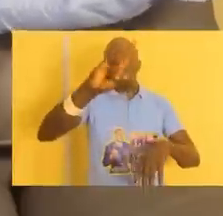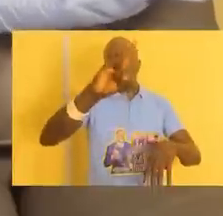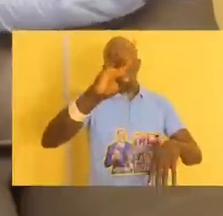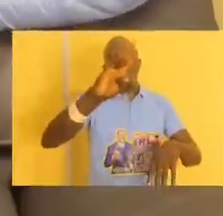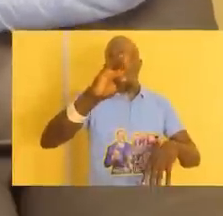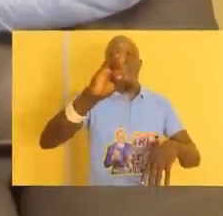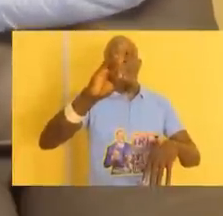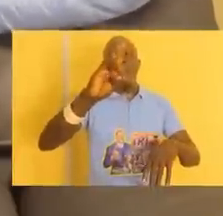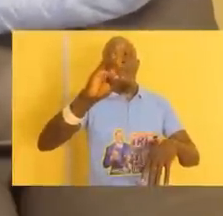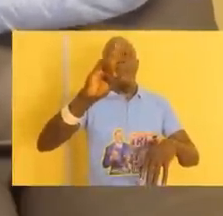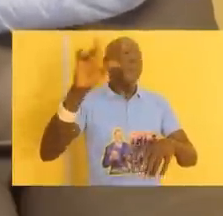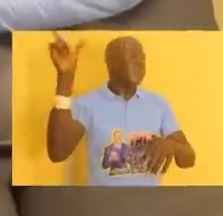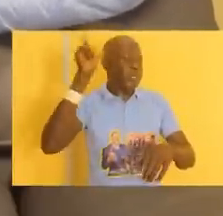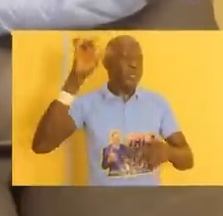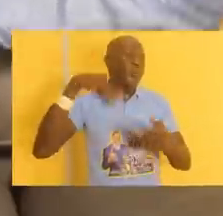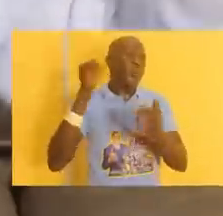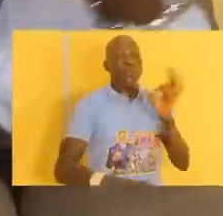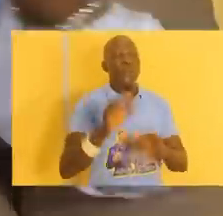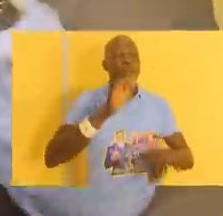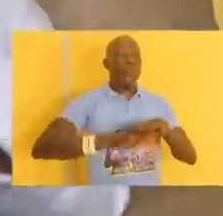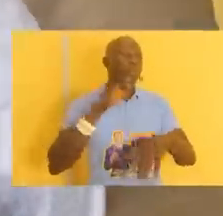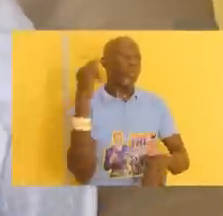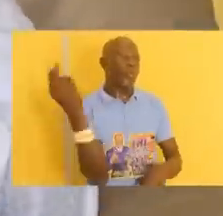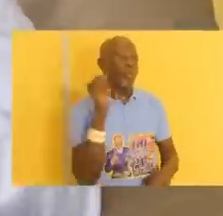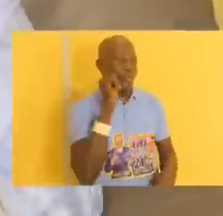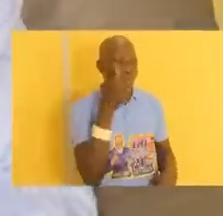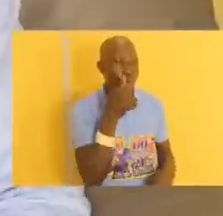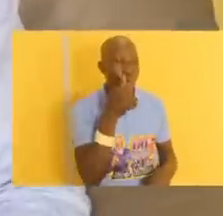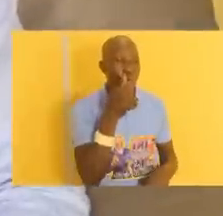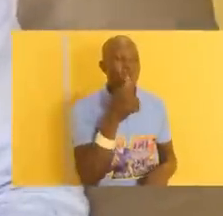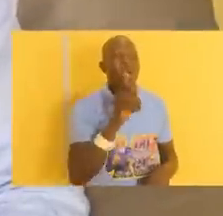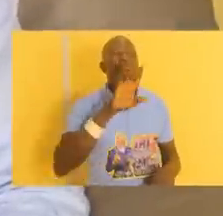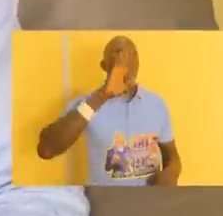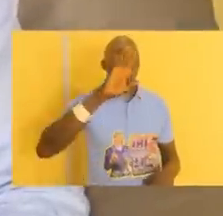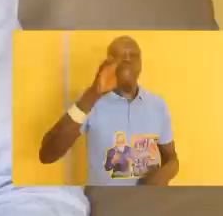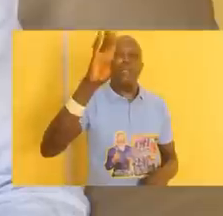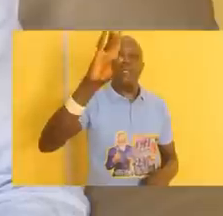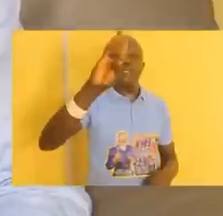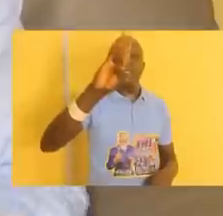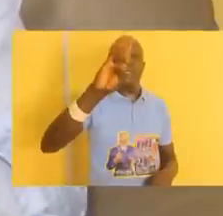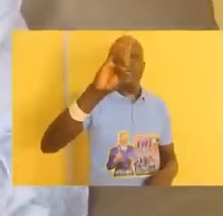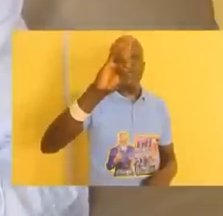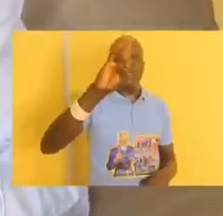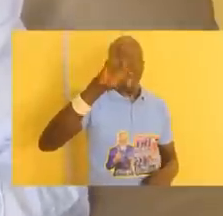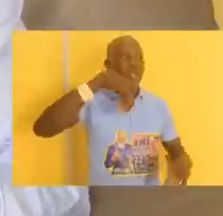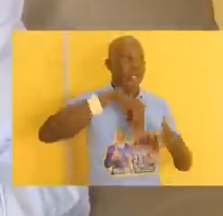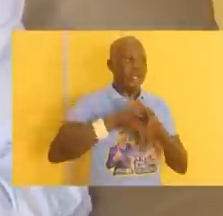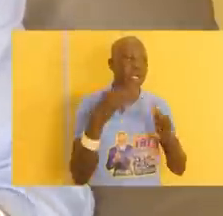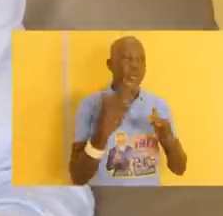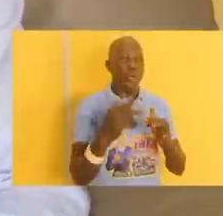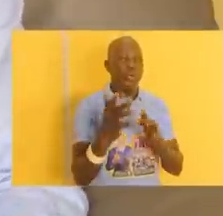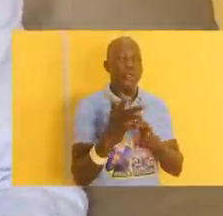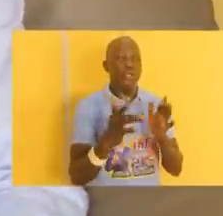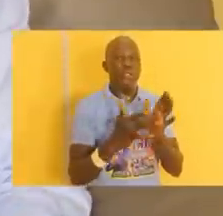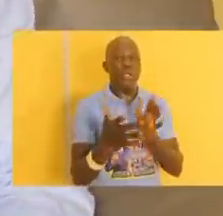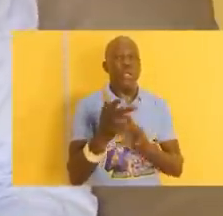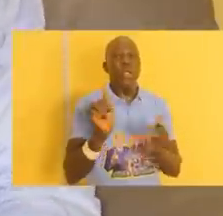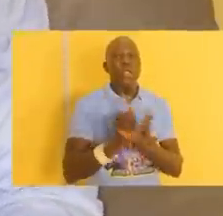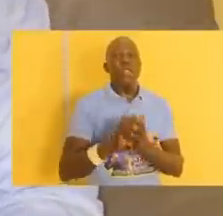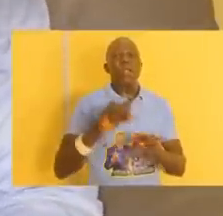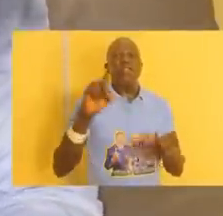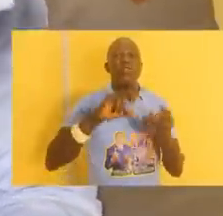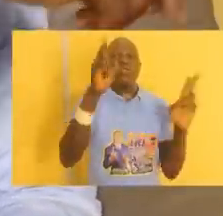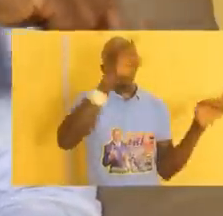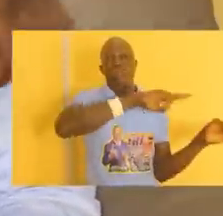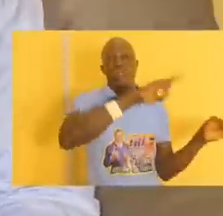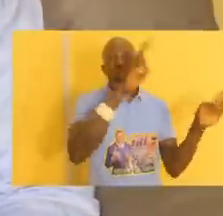7. Ah, Egbo, go nowa. Easy, where are you? Egbo, oh, I'm away. You are in my way. He surprised me. One will be